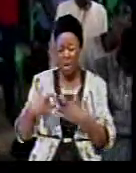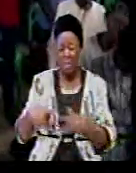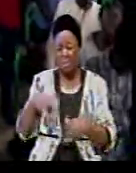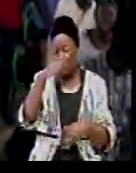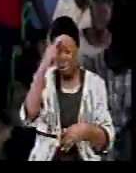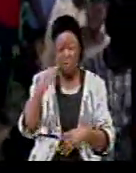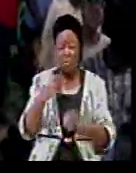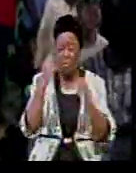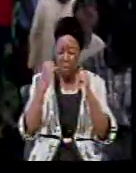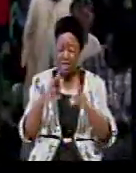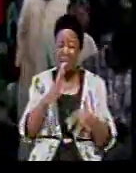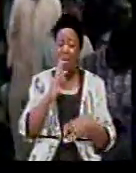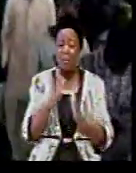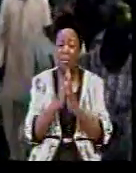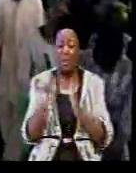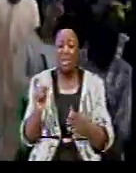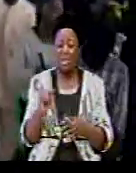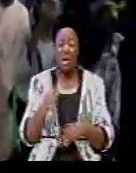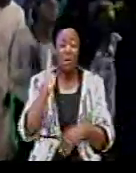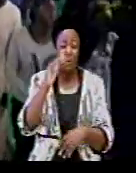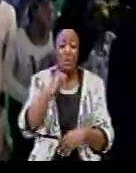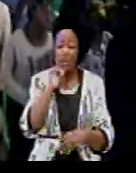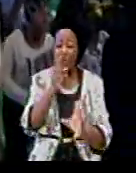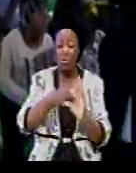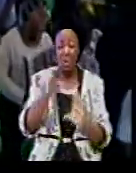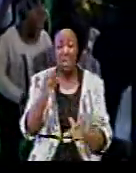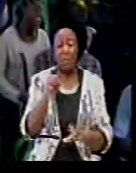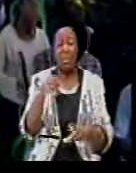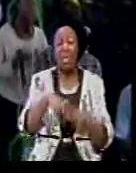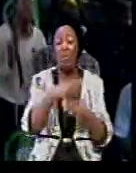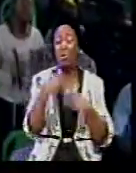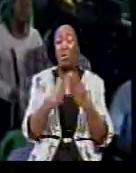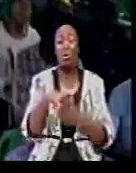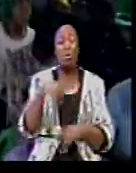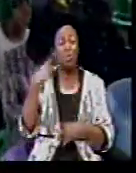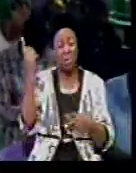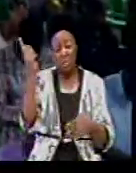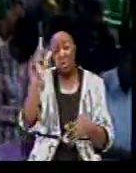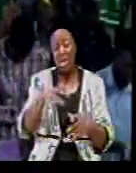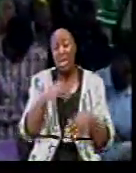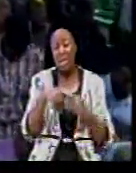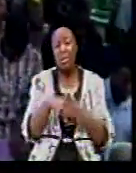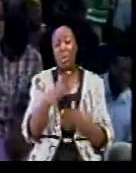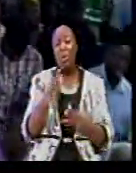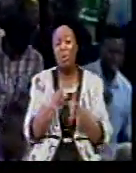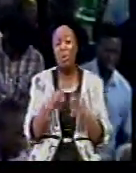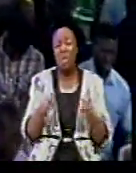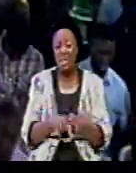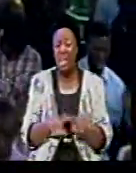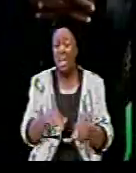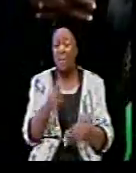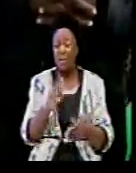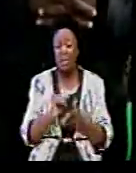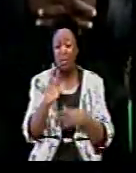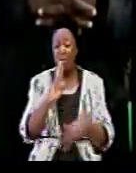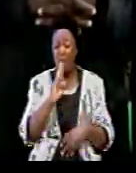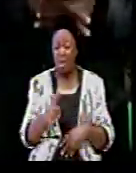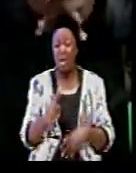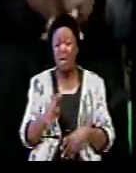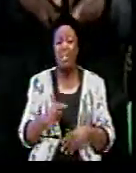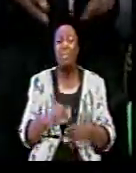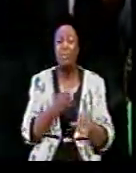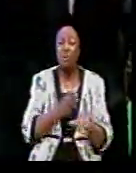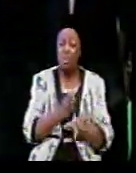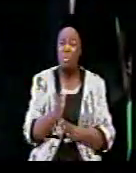America, any country, anywhere, Canada, Australia, South